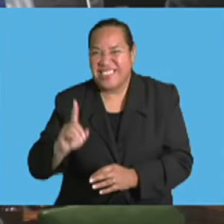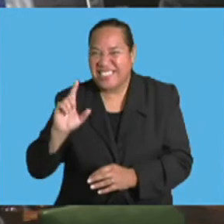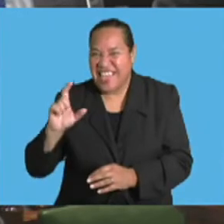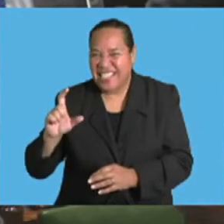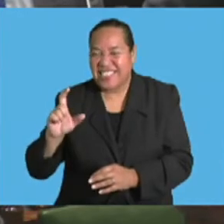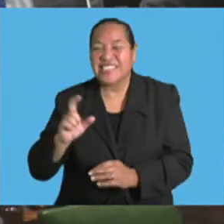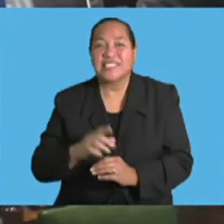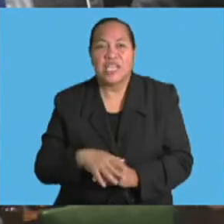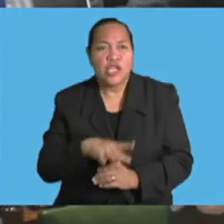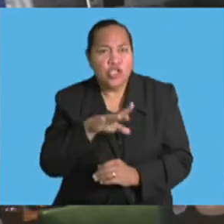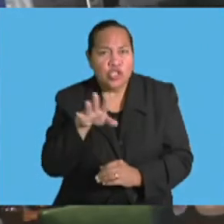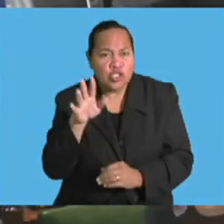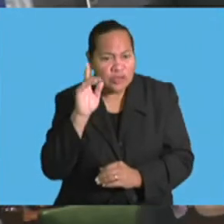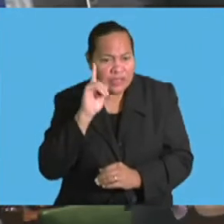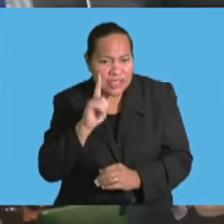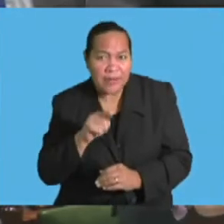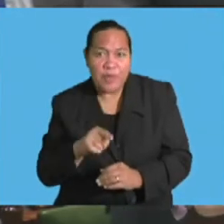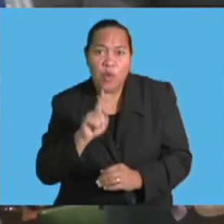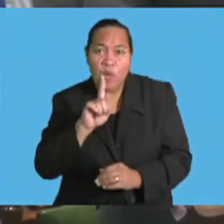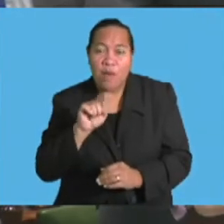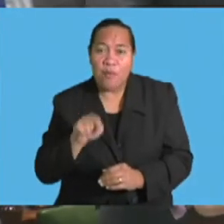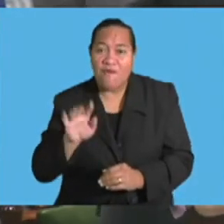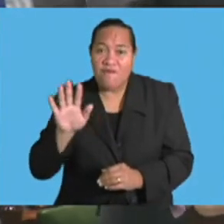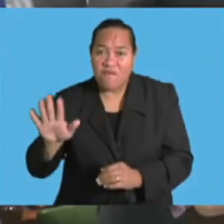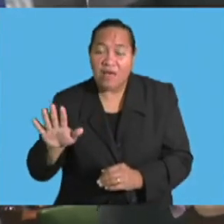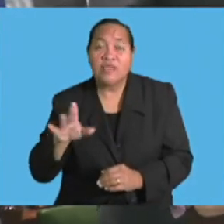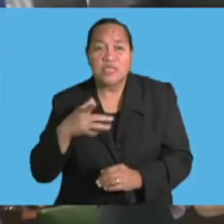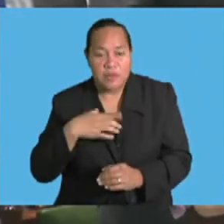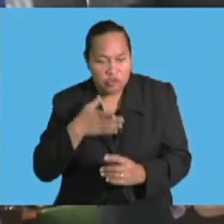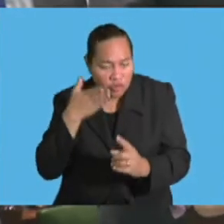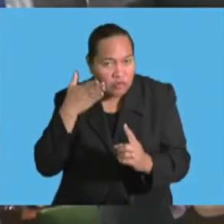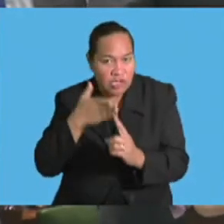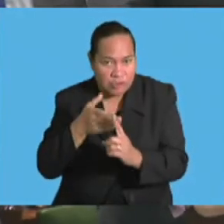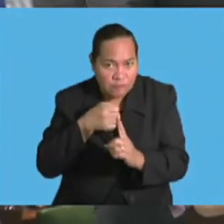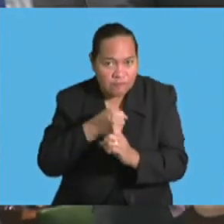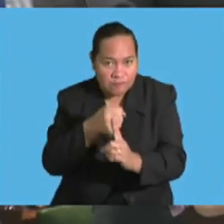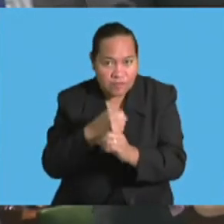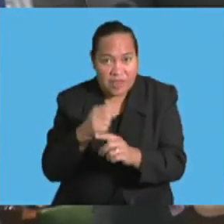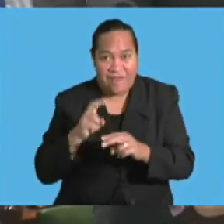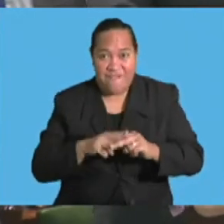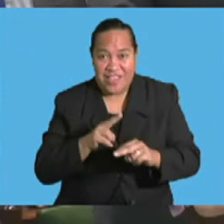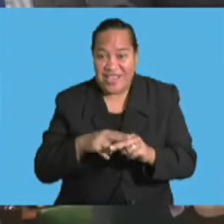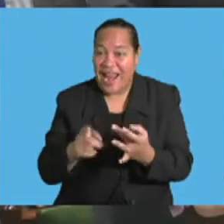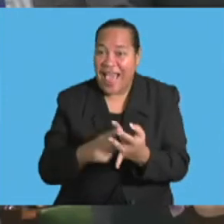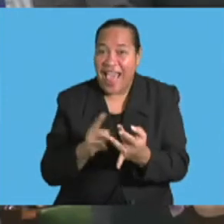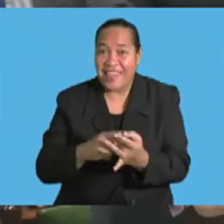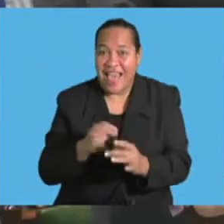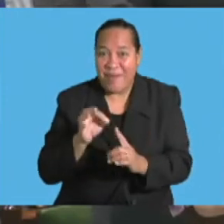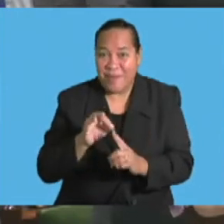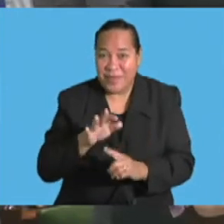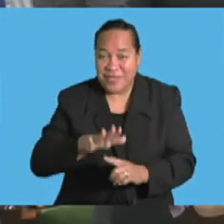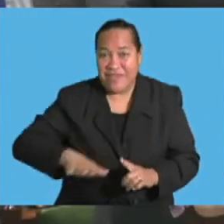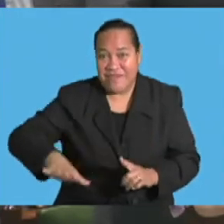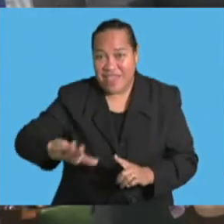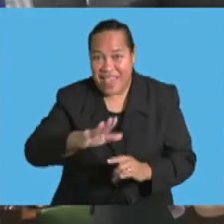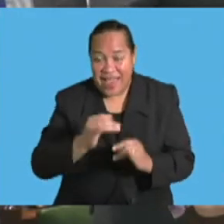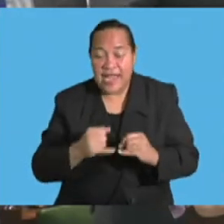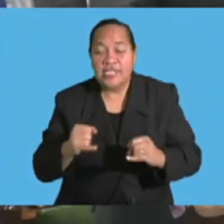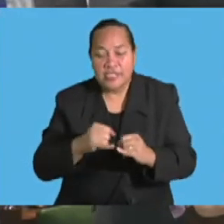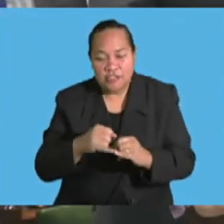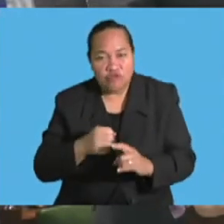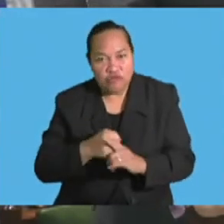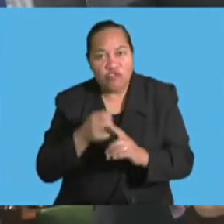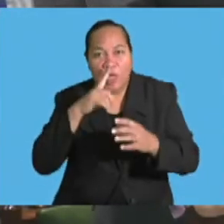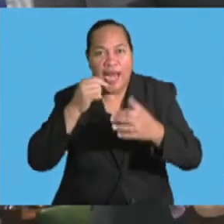that the 1.5 degree target has been central to the efforts of Fiji and other Pacific Island nations to achieve a greater response to the